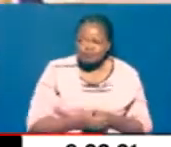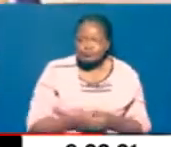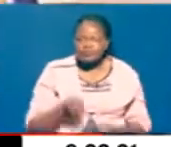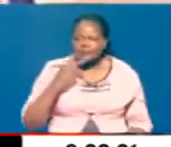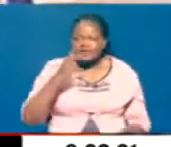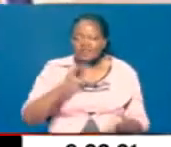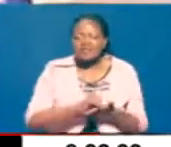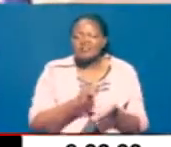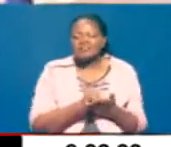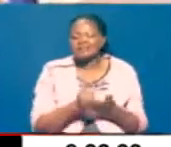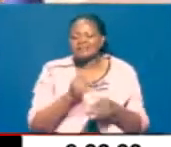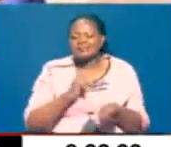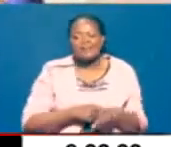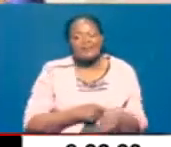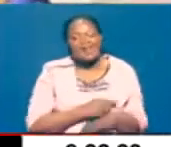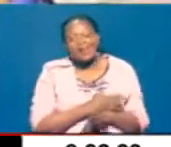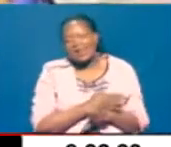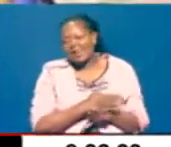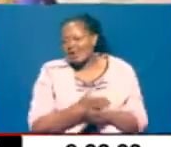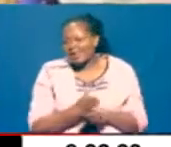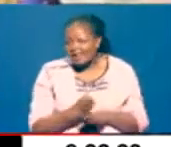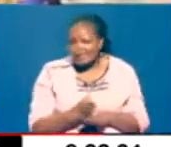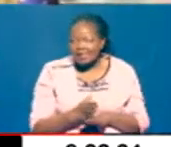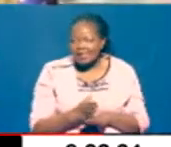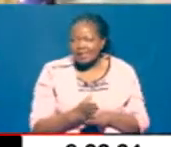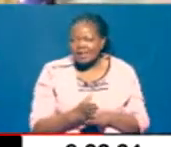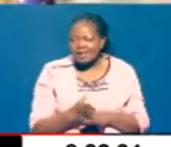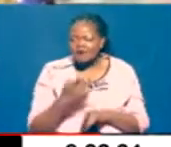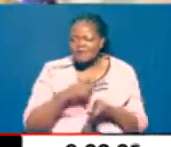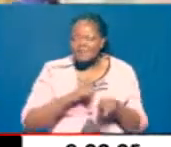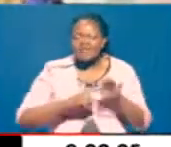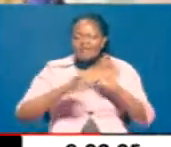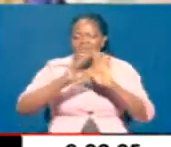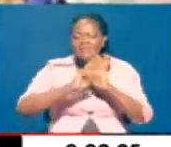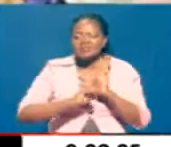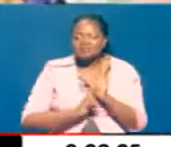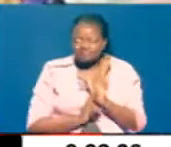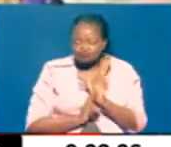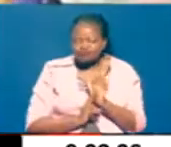muda umekwenda sana kutoka regulation kutoka